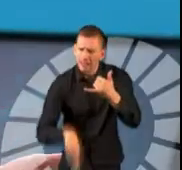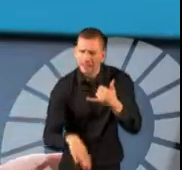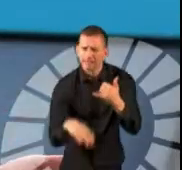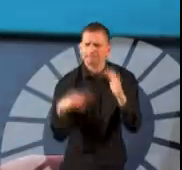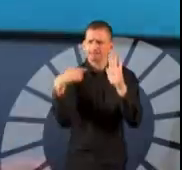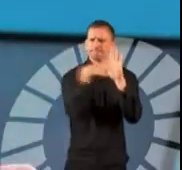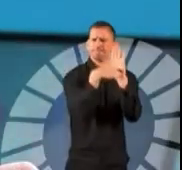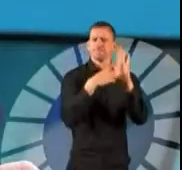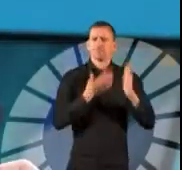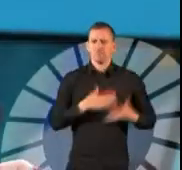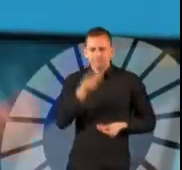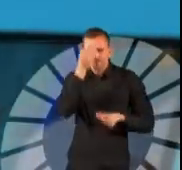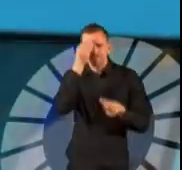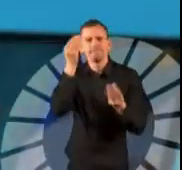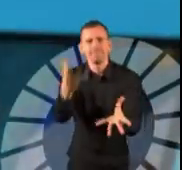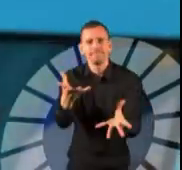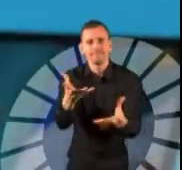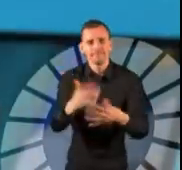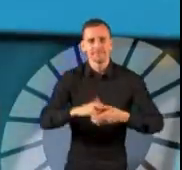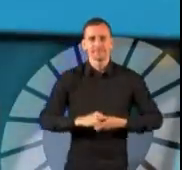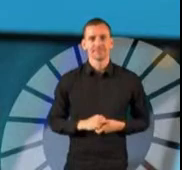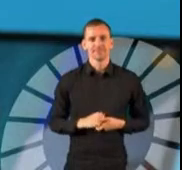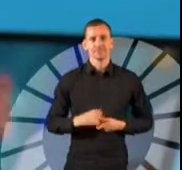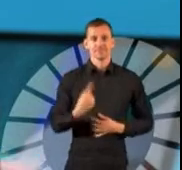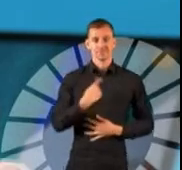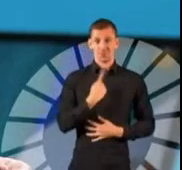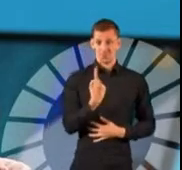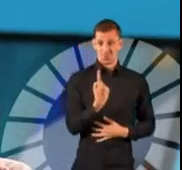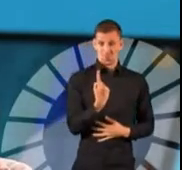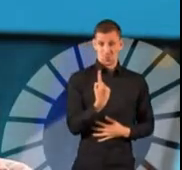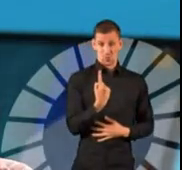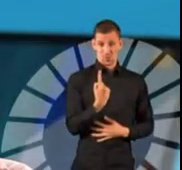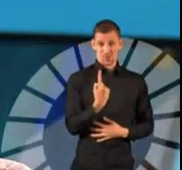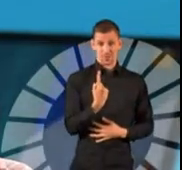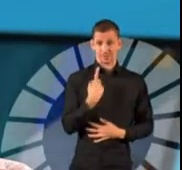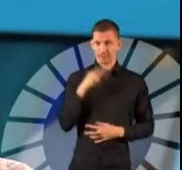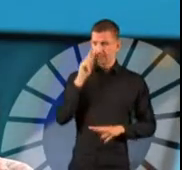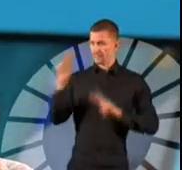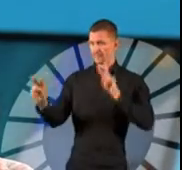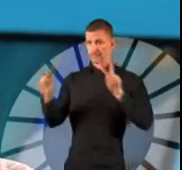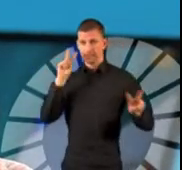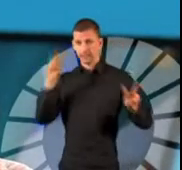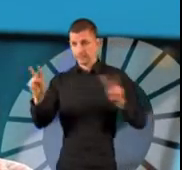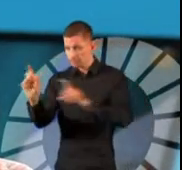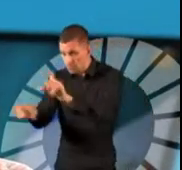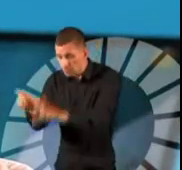from the other panelists, especially on the funding issue.